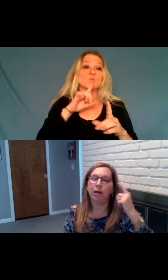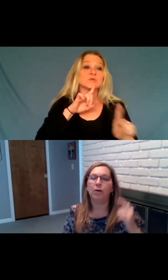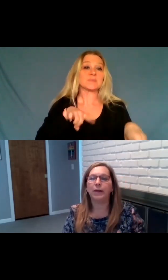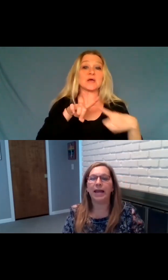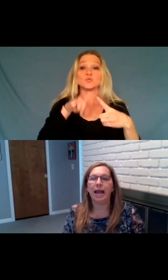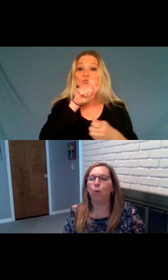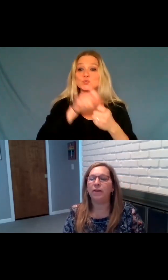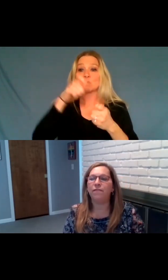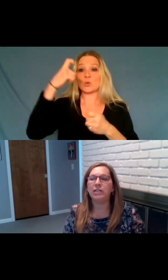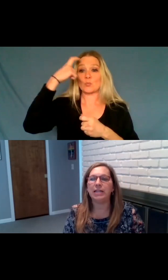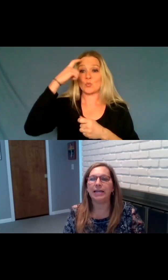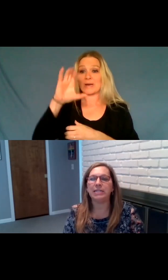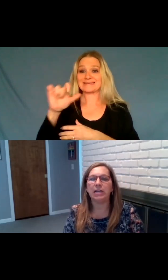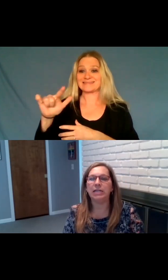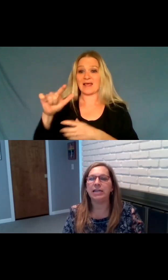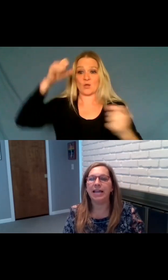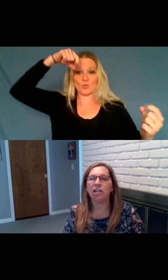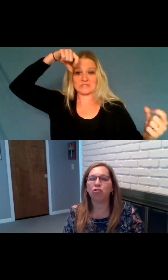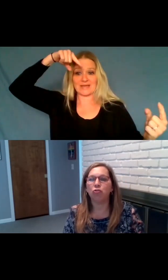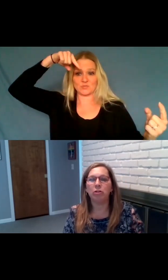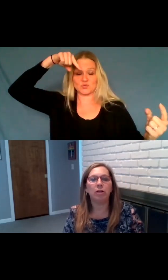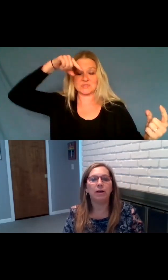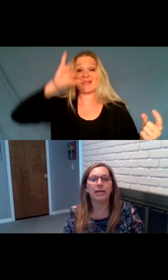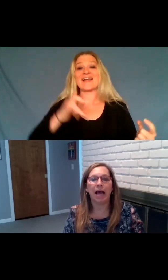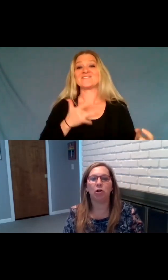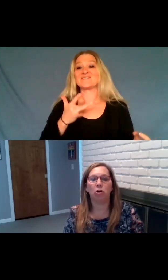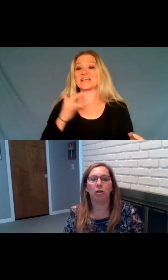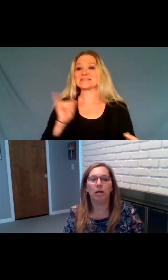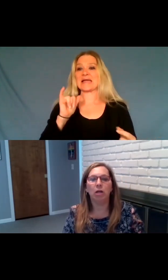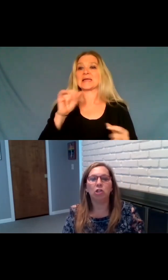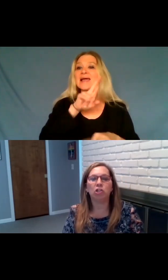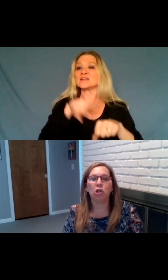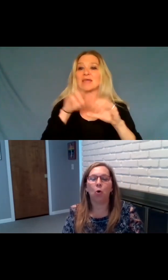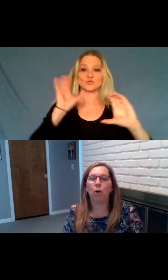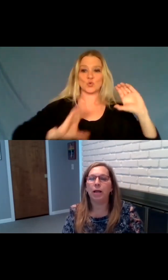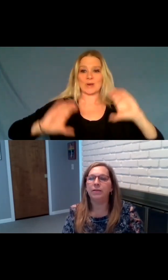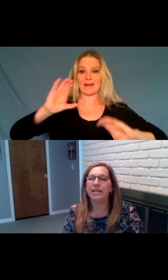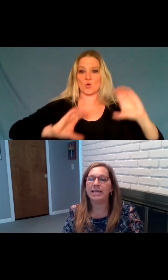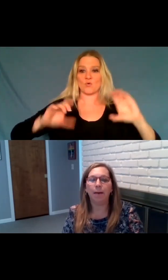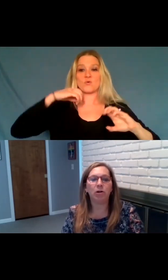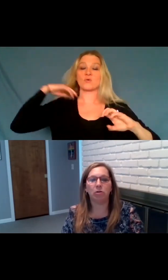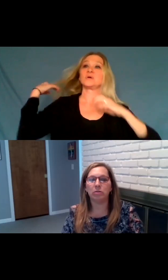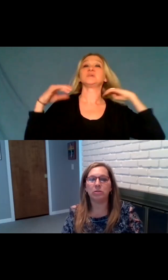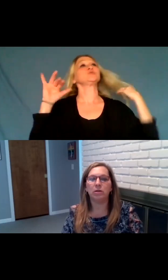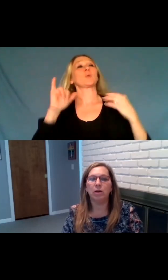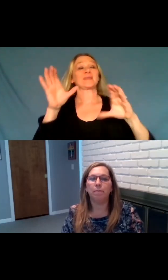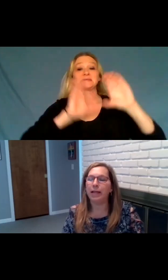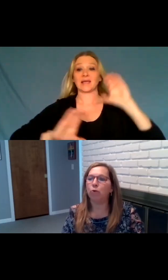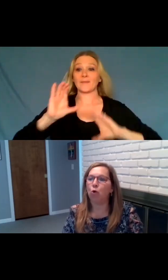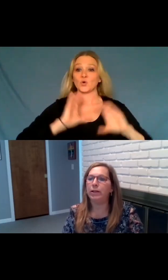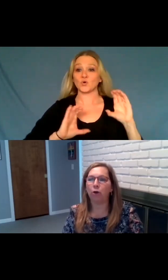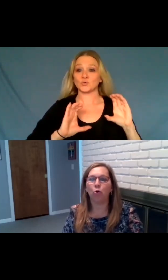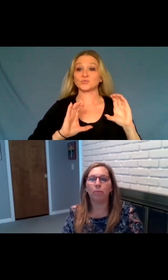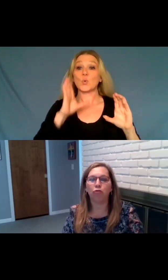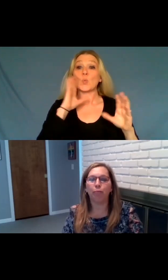receptors, okay? And what it feels like is a natural chemical. So these chemicals play